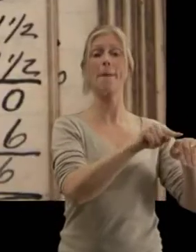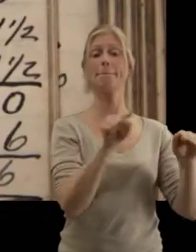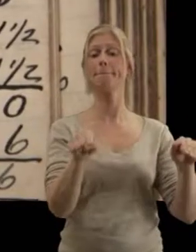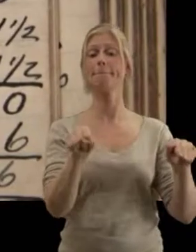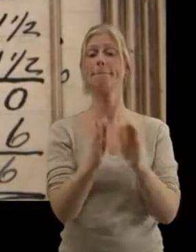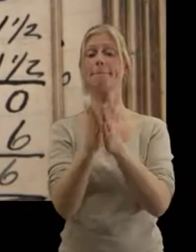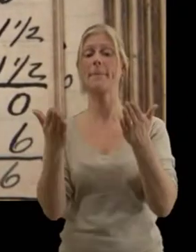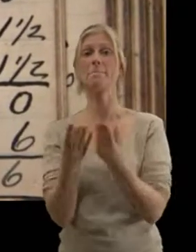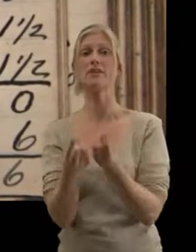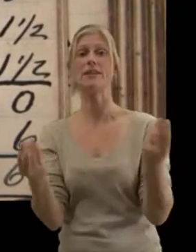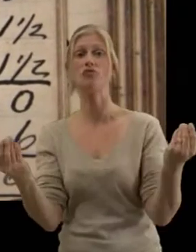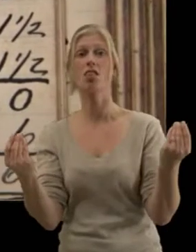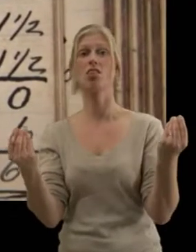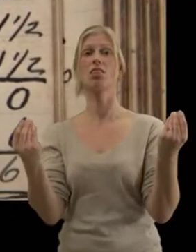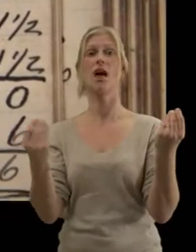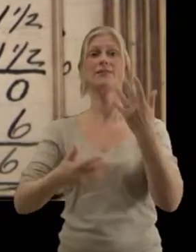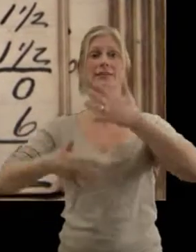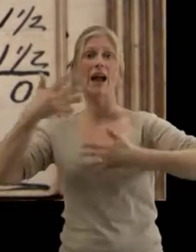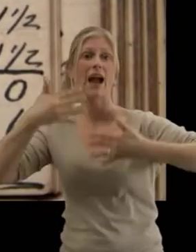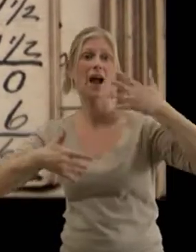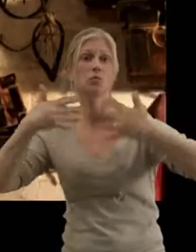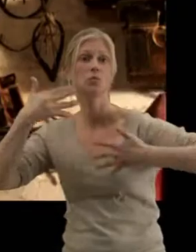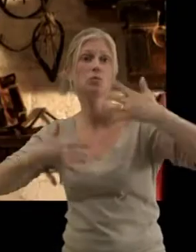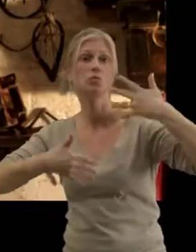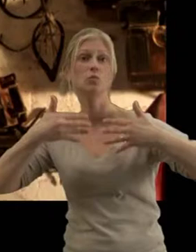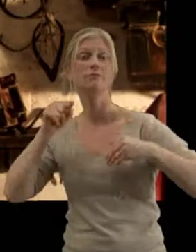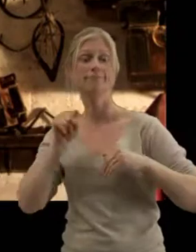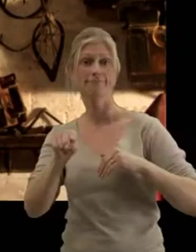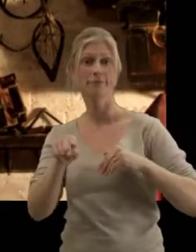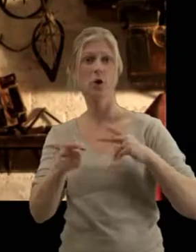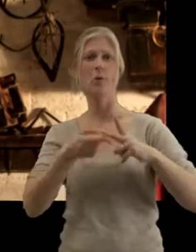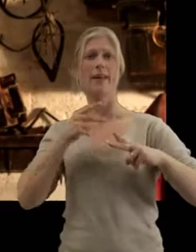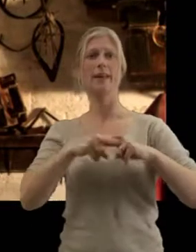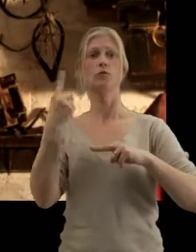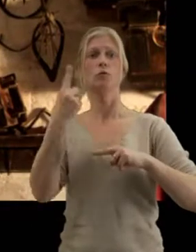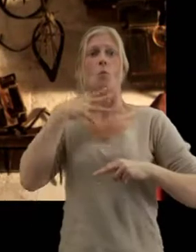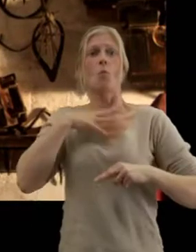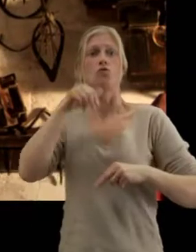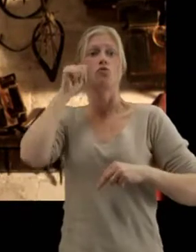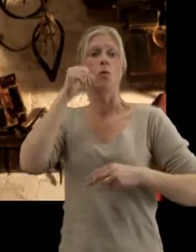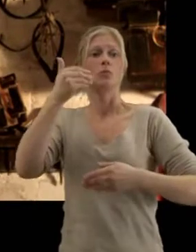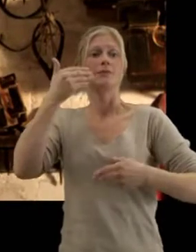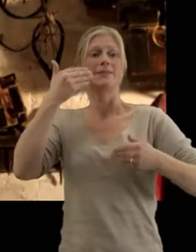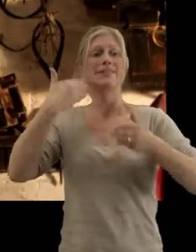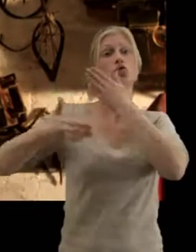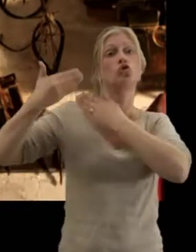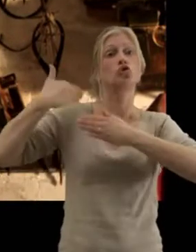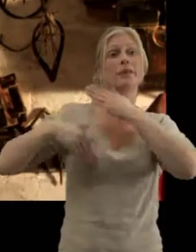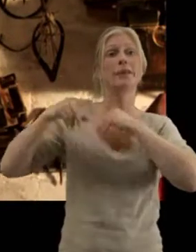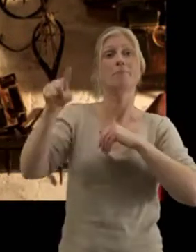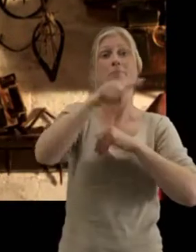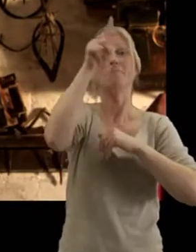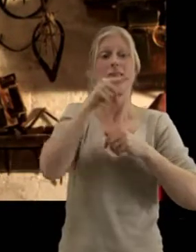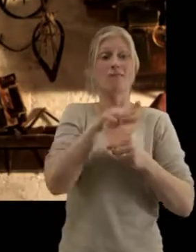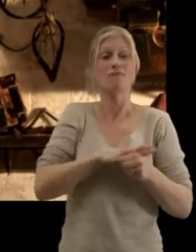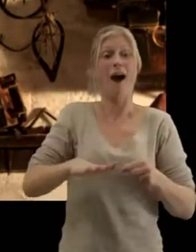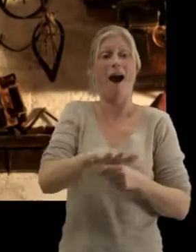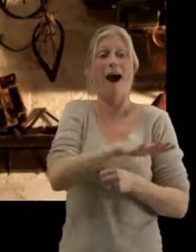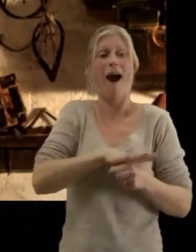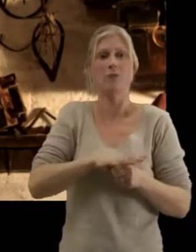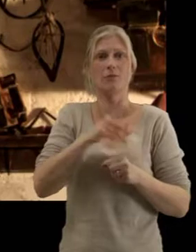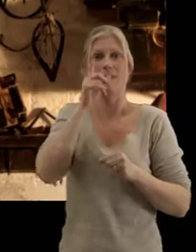with materials and the accounts in. So if anybody wants to know any history of mills around here or anything, we can go back